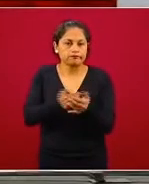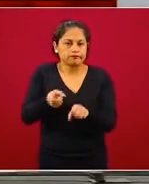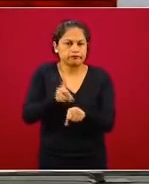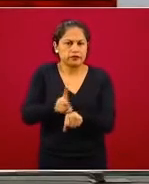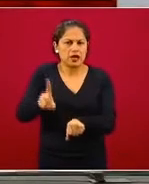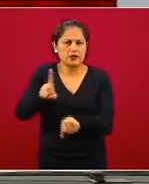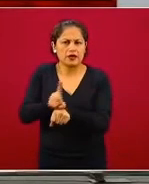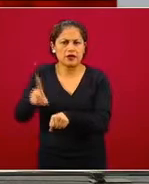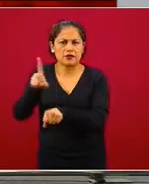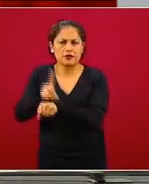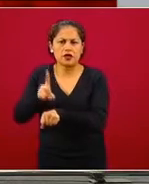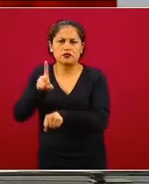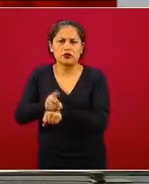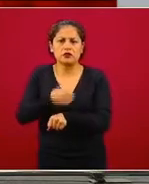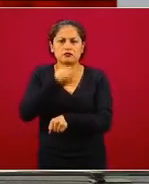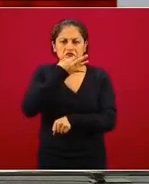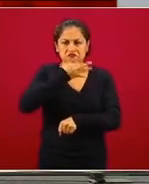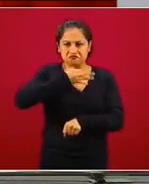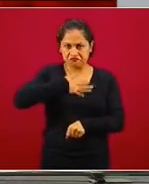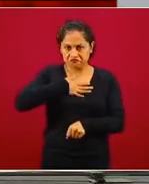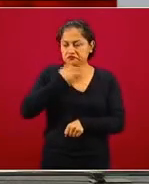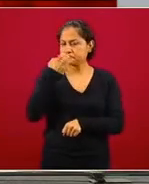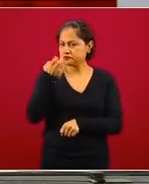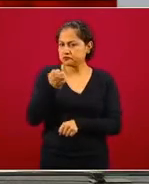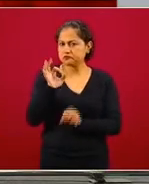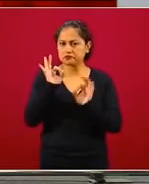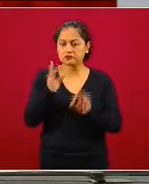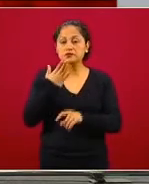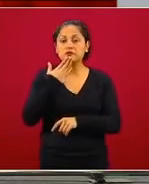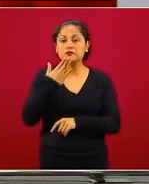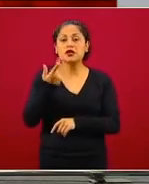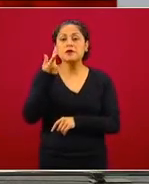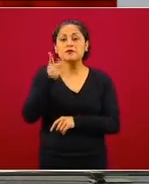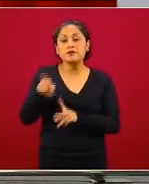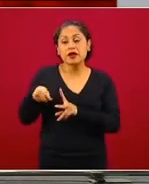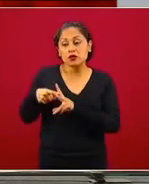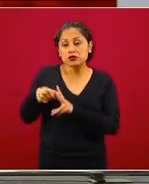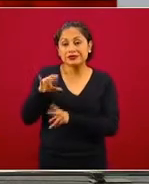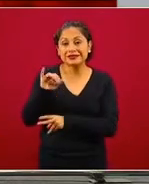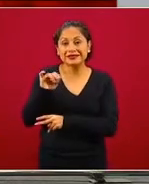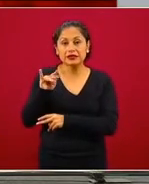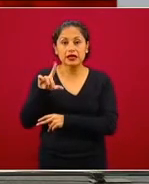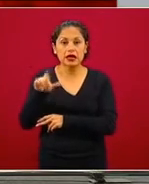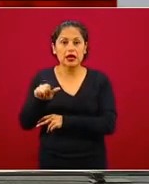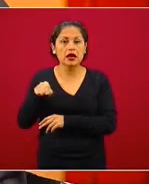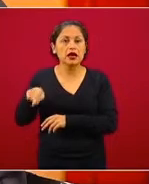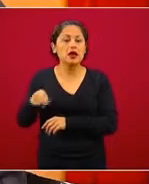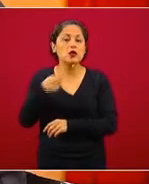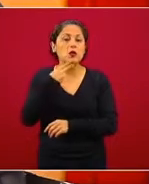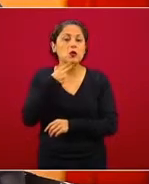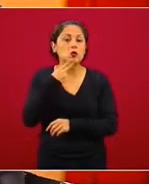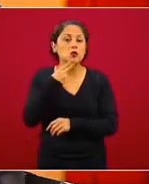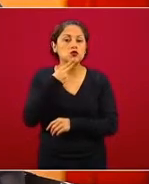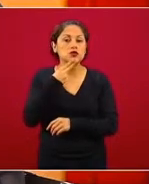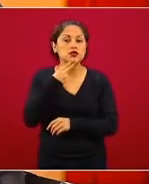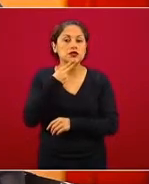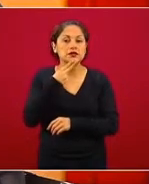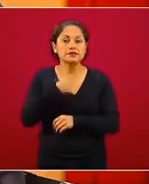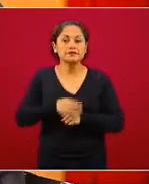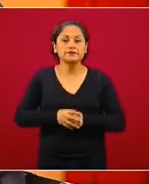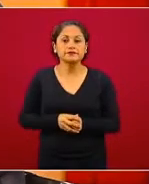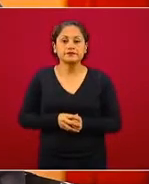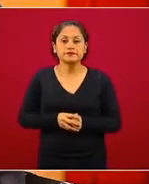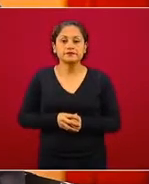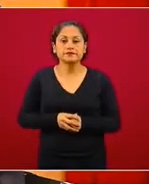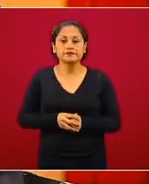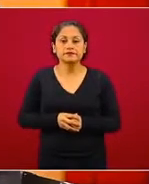So it's la better for notificación. us to look at Pero para hacer areas las where estimaciones there del are modelo more Centinela people, where the se ocupa population is a higher los number of casos people,